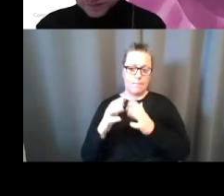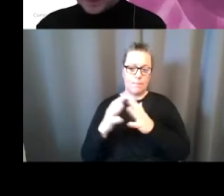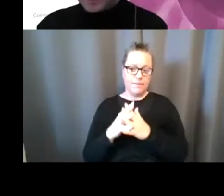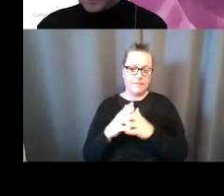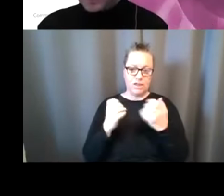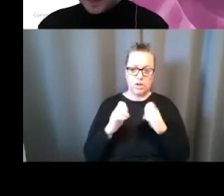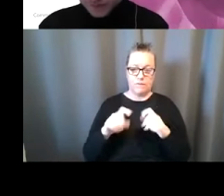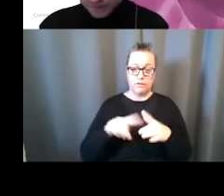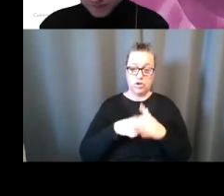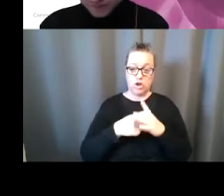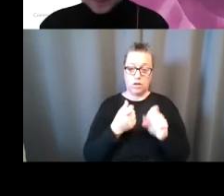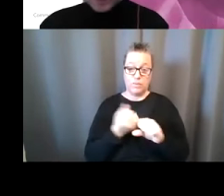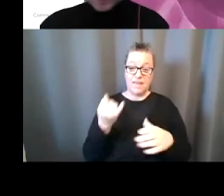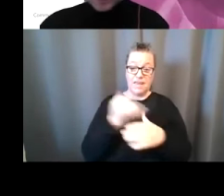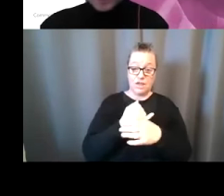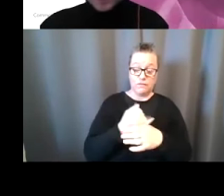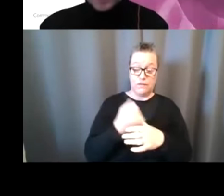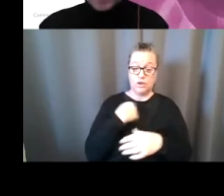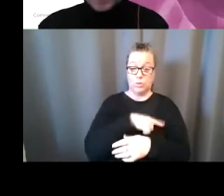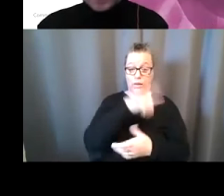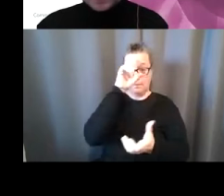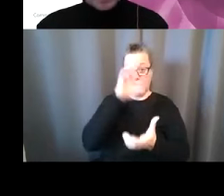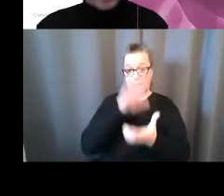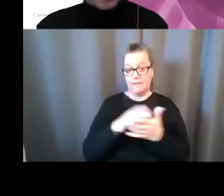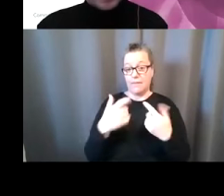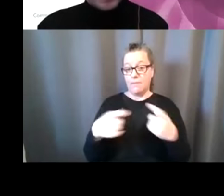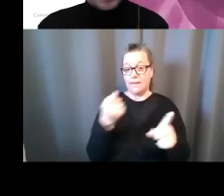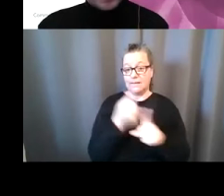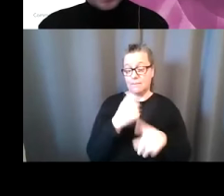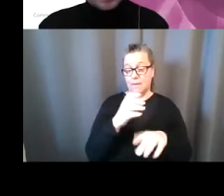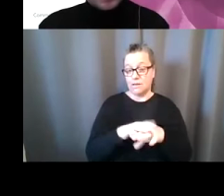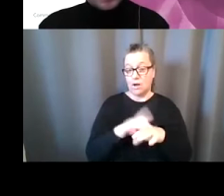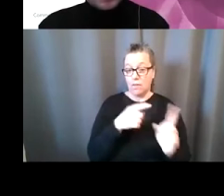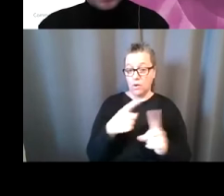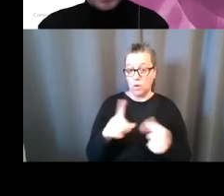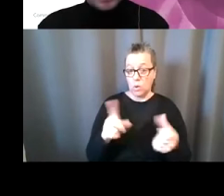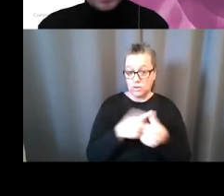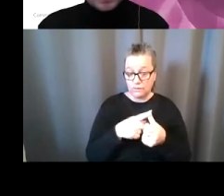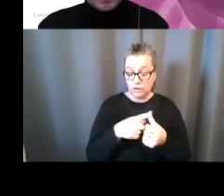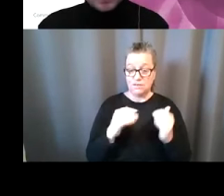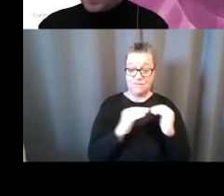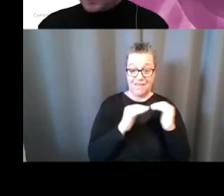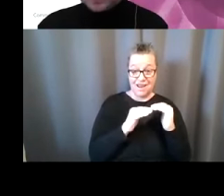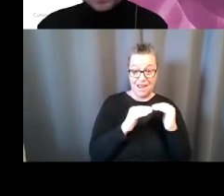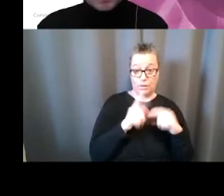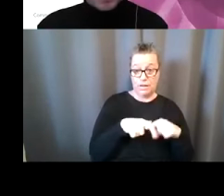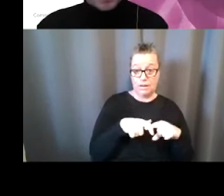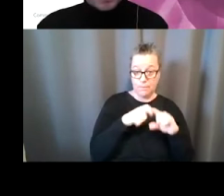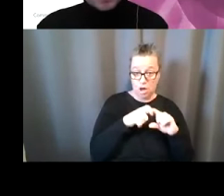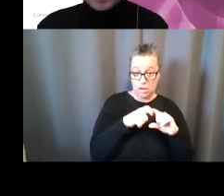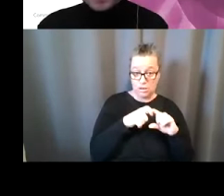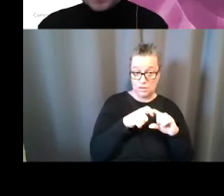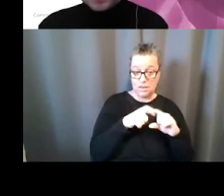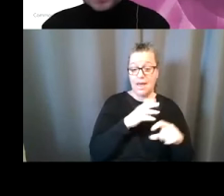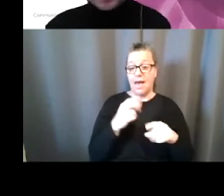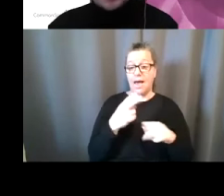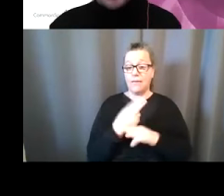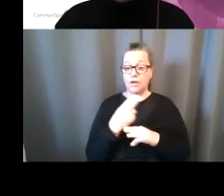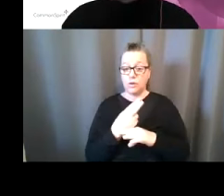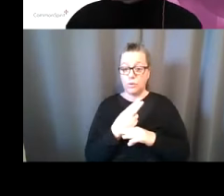the interventions we believed had the biggest impact on our goals first. The equity pauses and the use